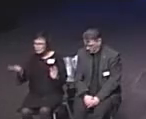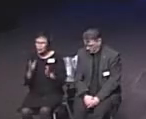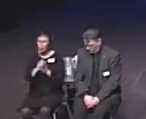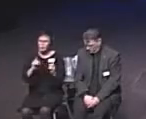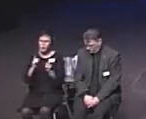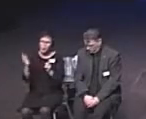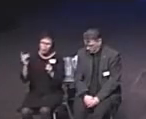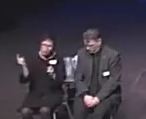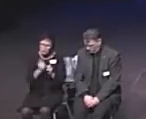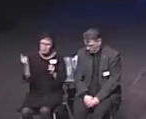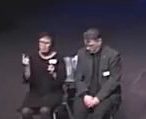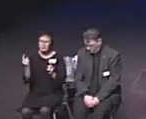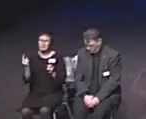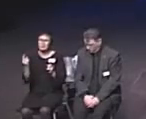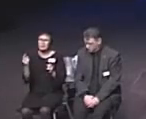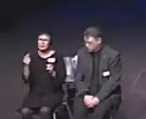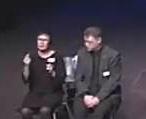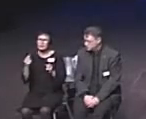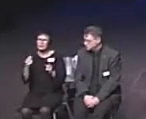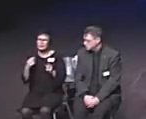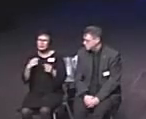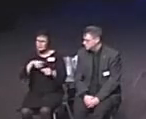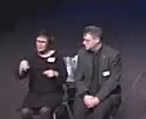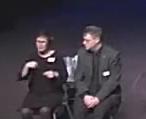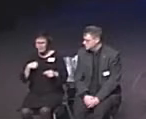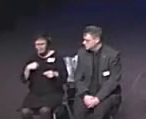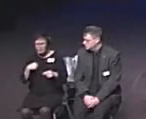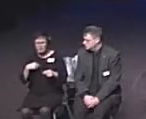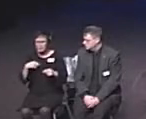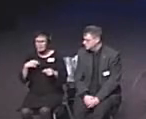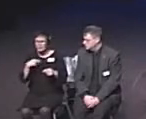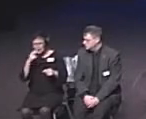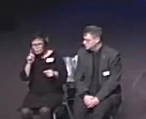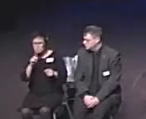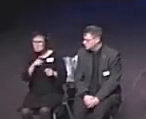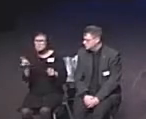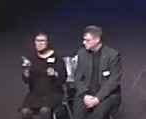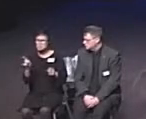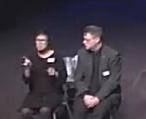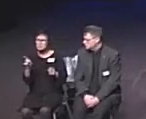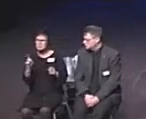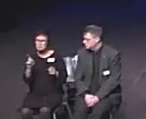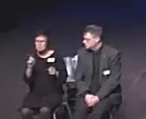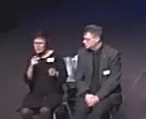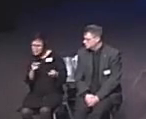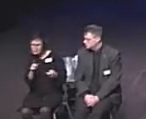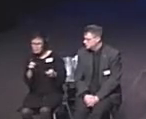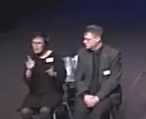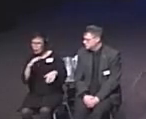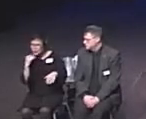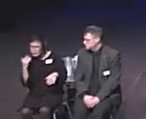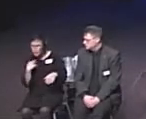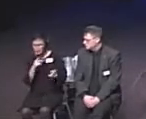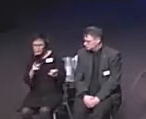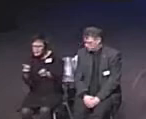And we checked out what made them go, what they thought was fun.